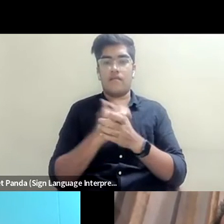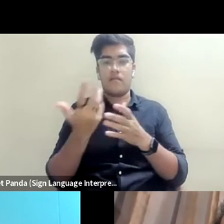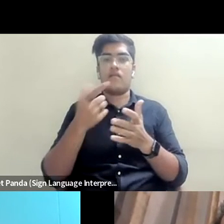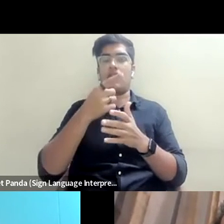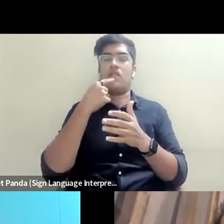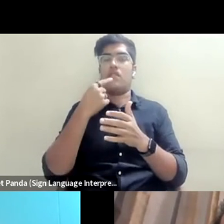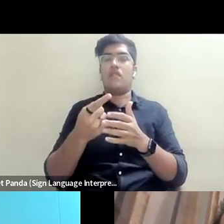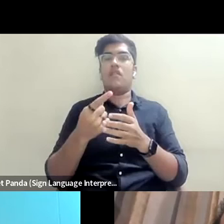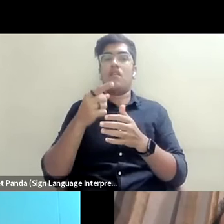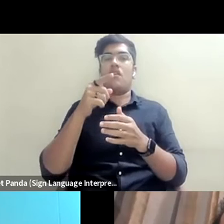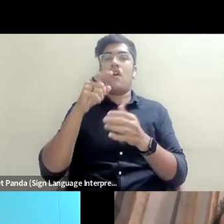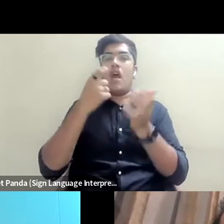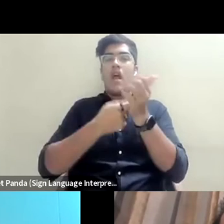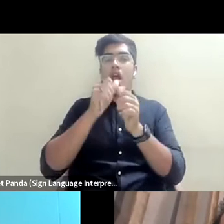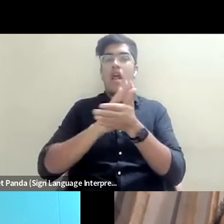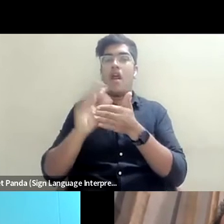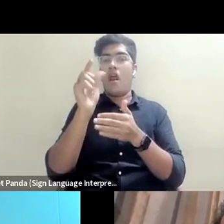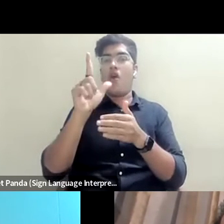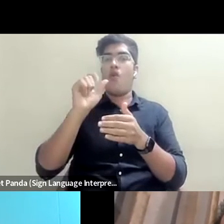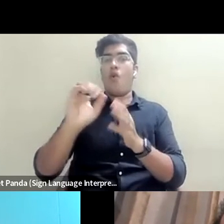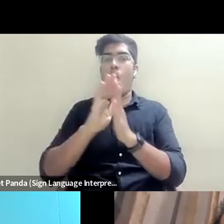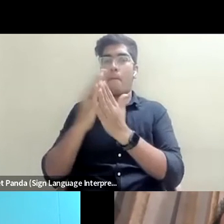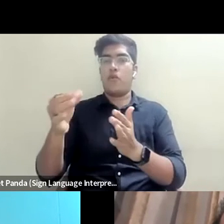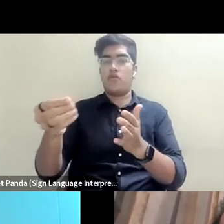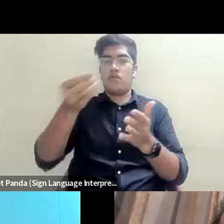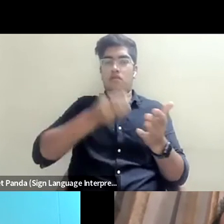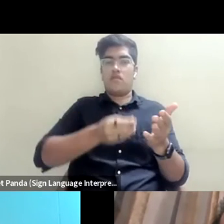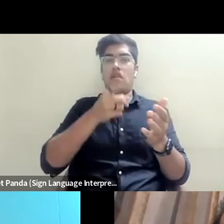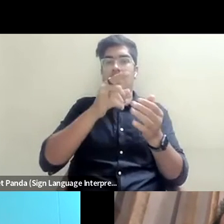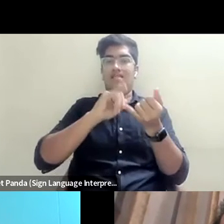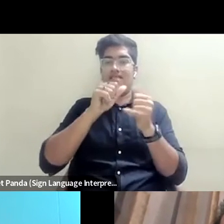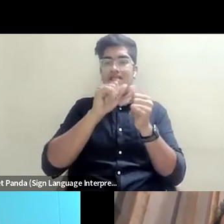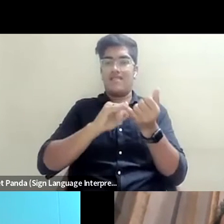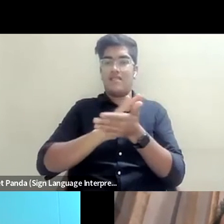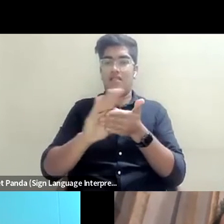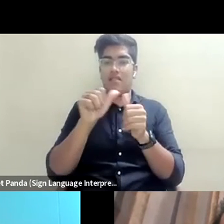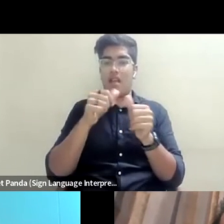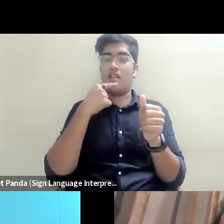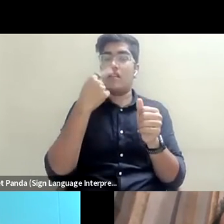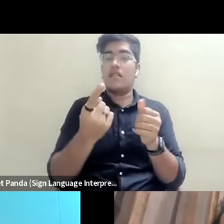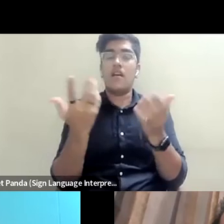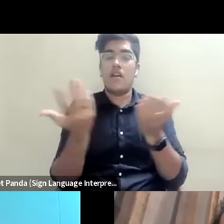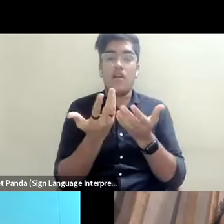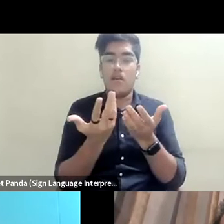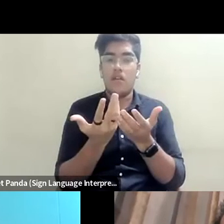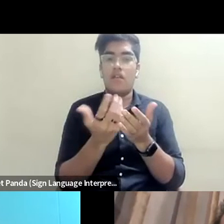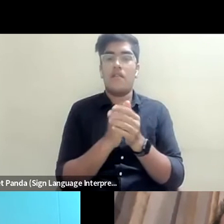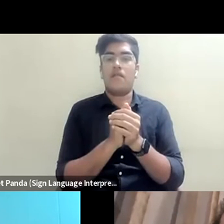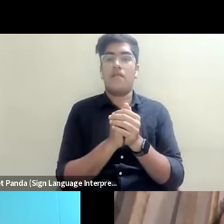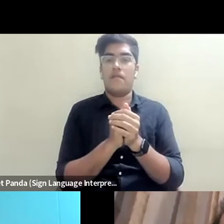leaf out of Rahul's page, Rahul's book probably, and went on to demonstrate